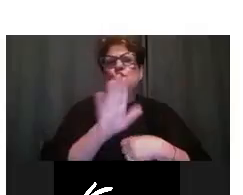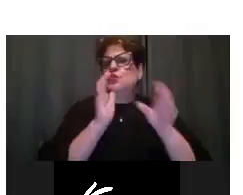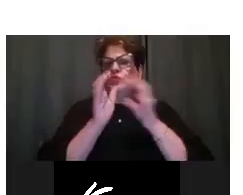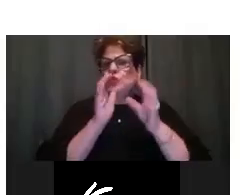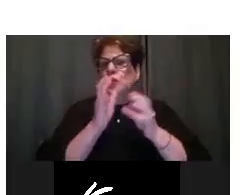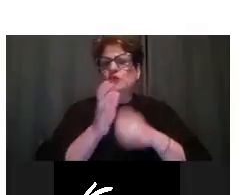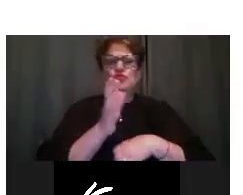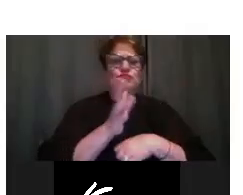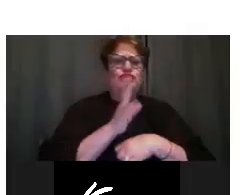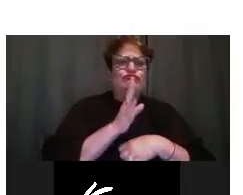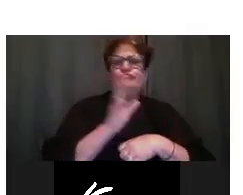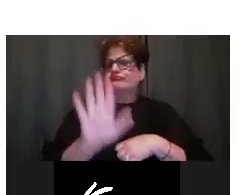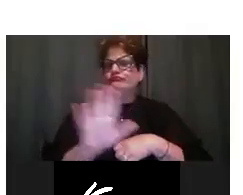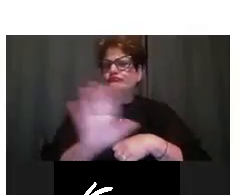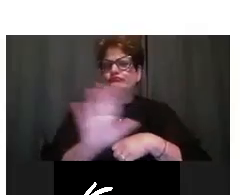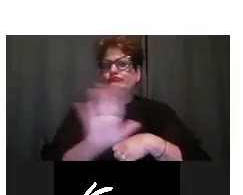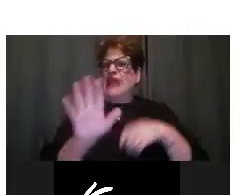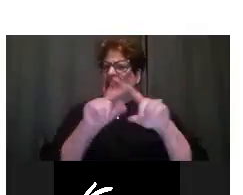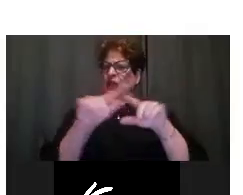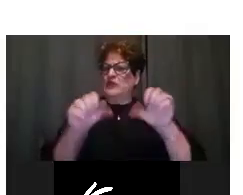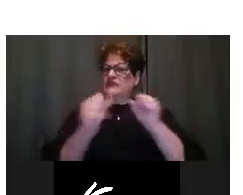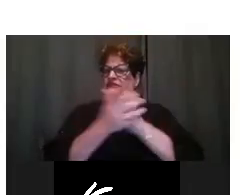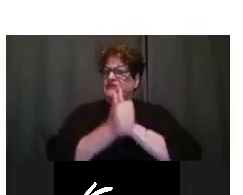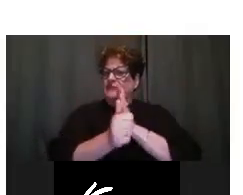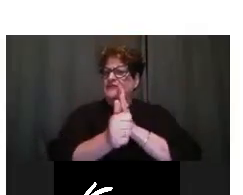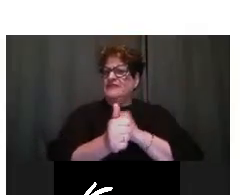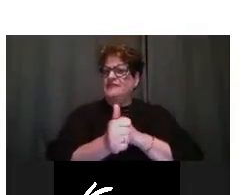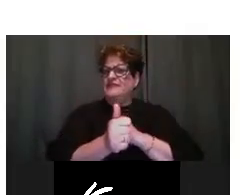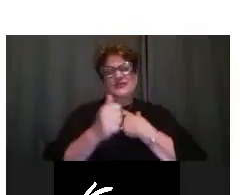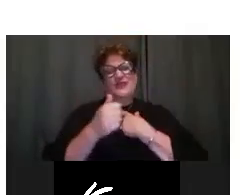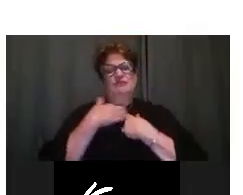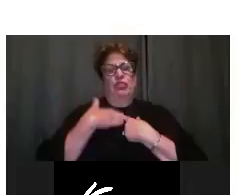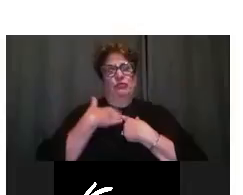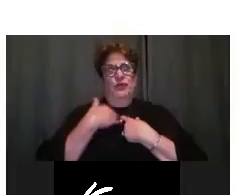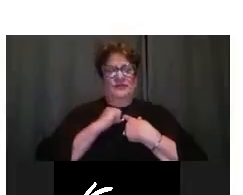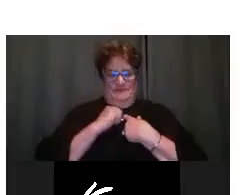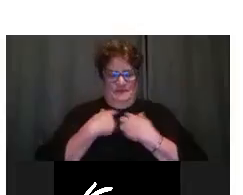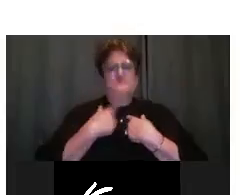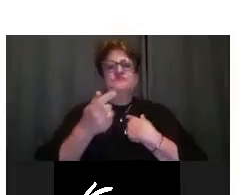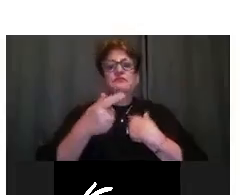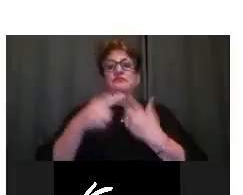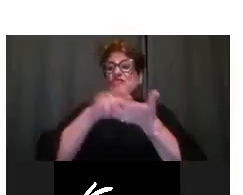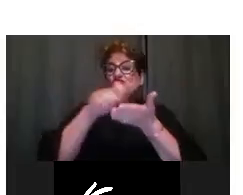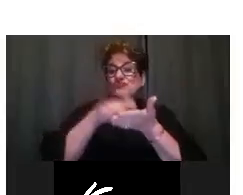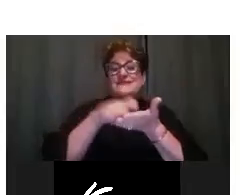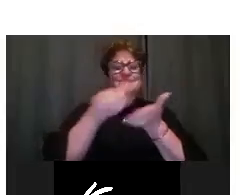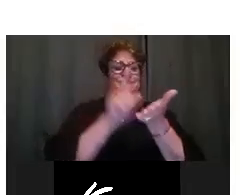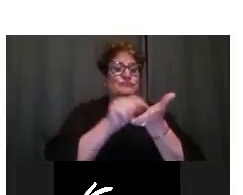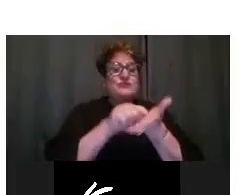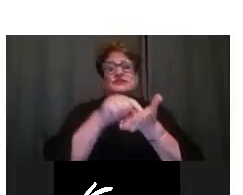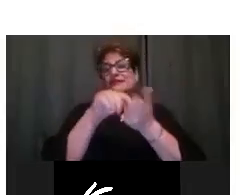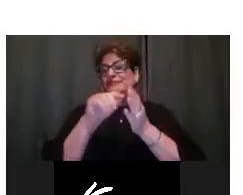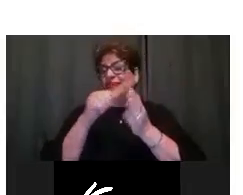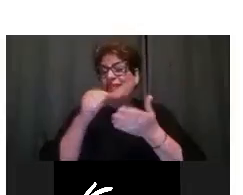with linguistic competency, excuse me, but written materials, presentations, everything needs to